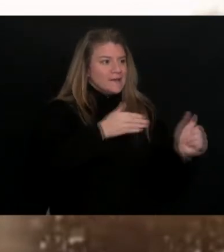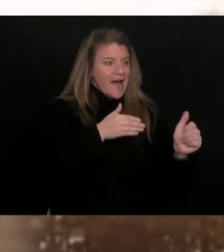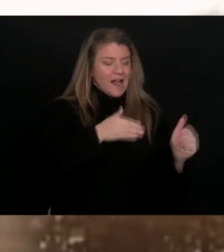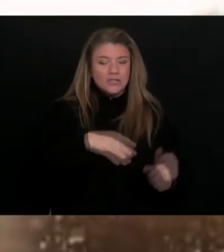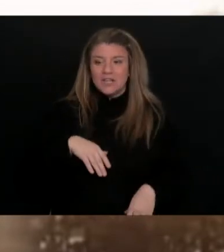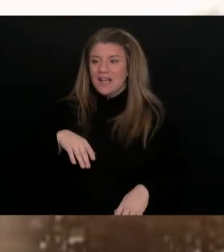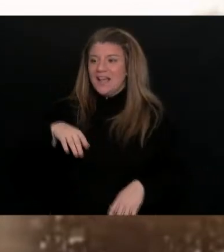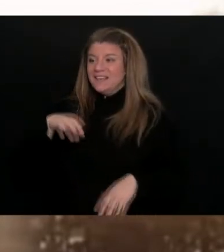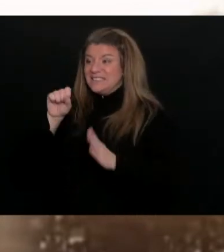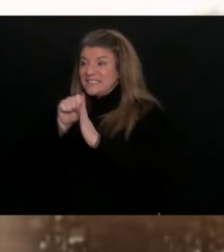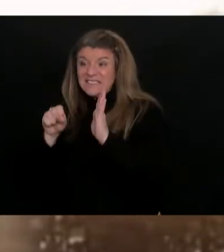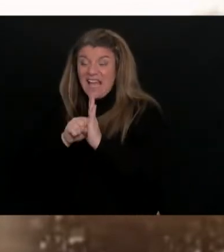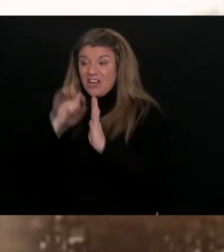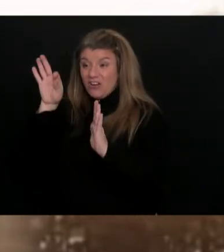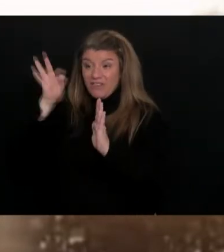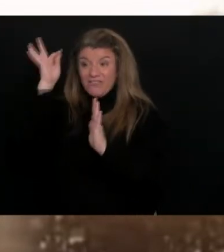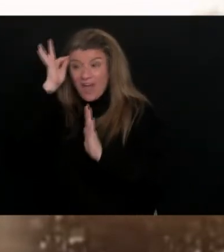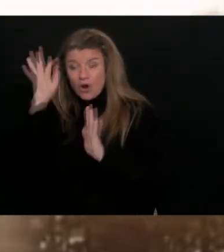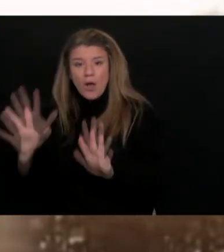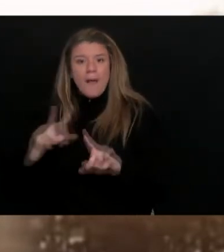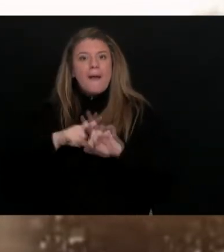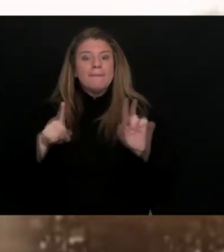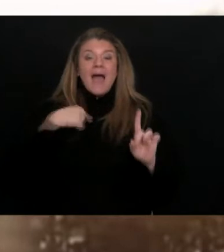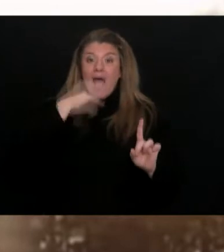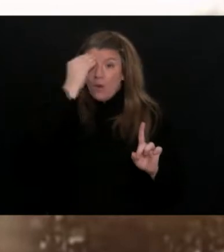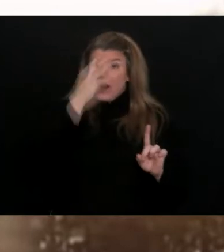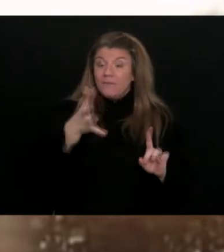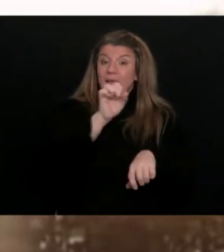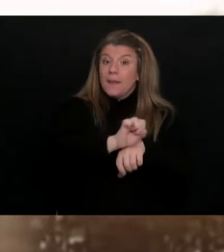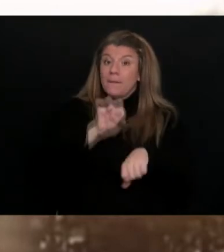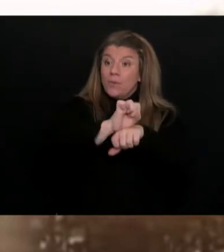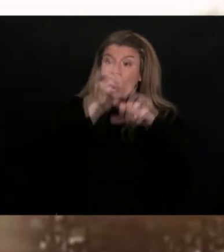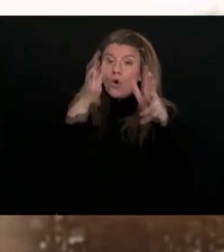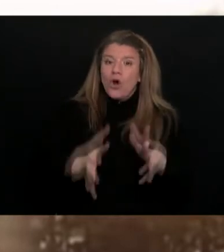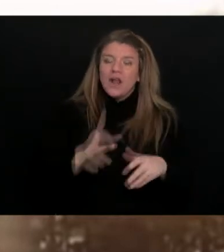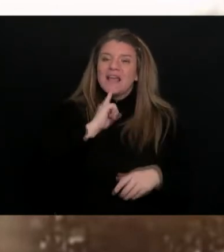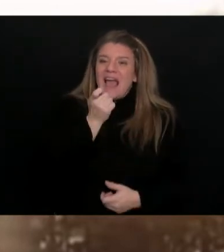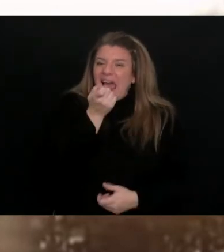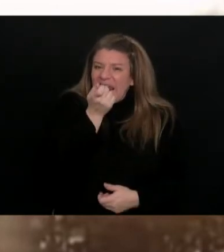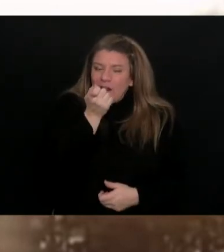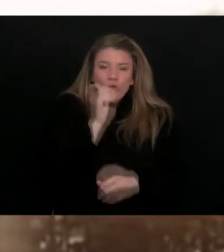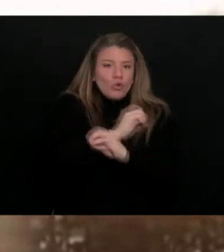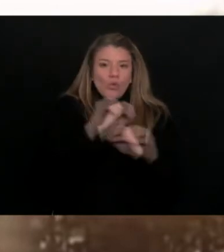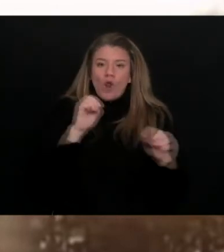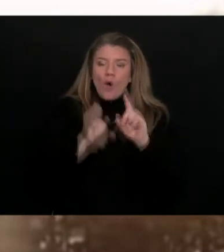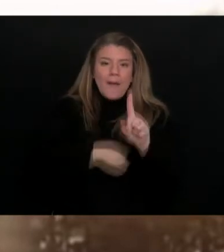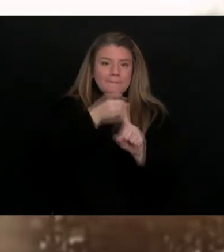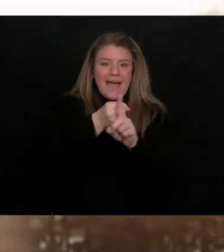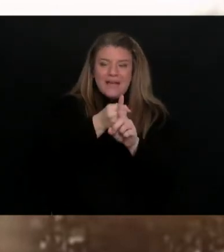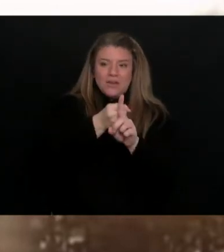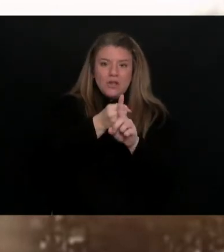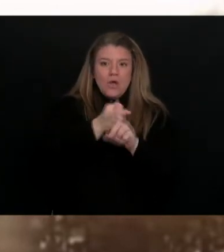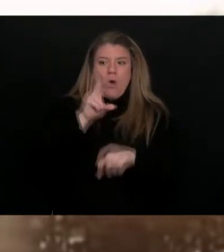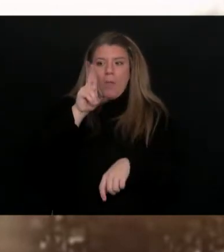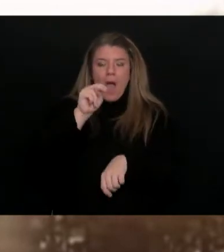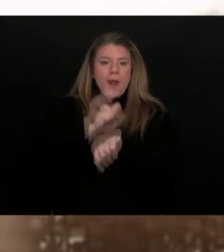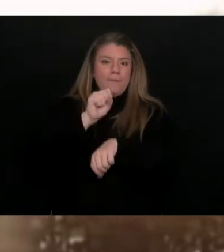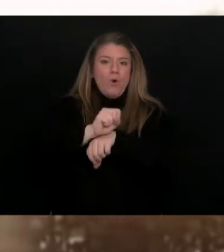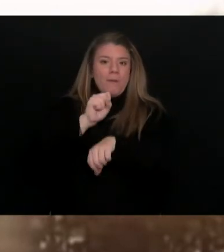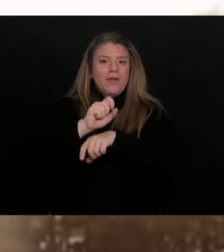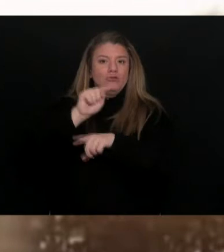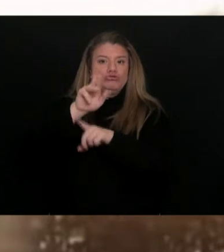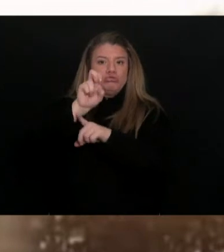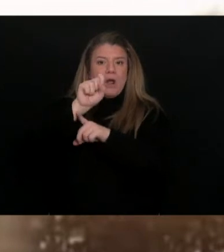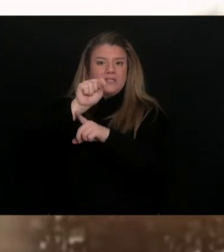tax dollars. But I can assure the employers of West Virginia, it had very little to no impact on the unemployment compensation trust